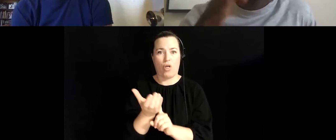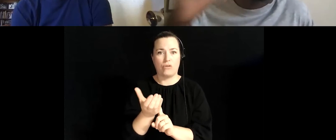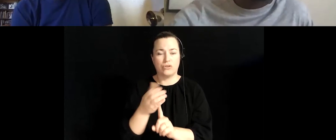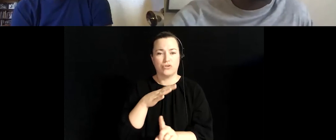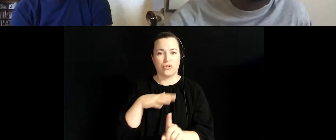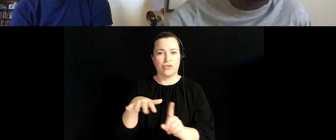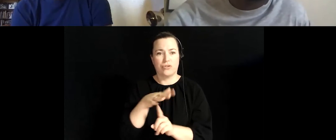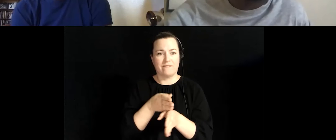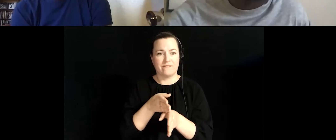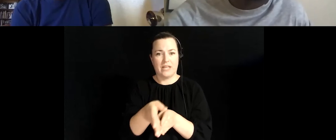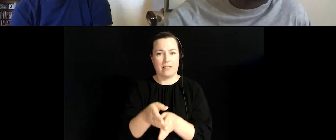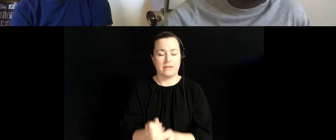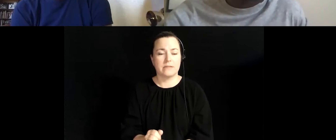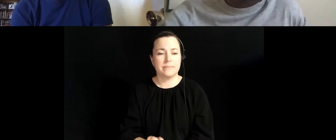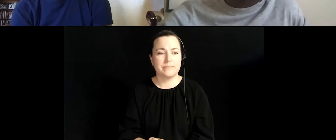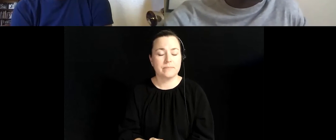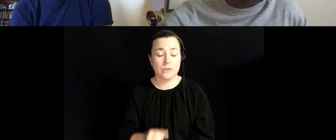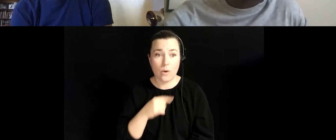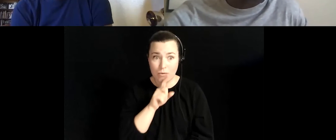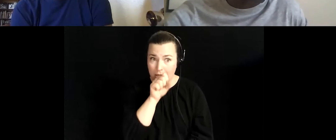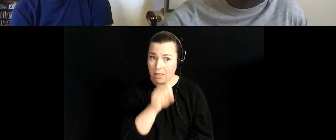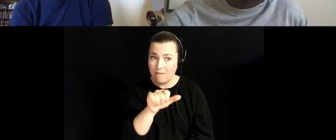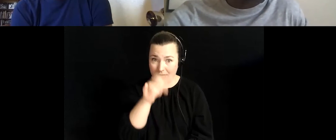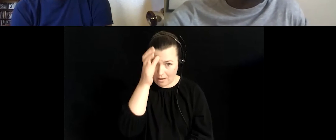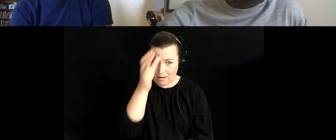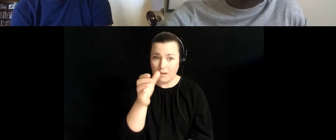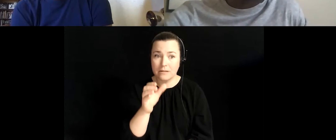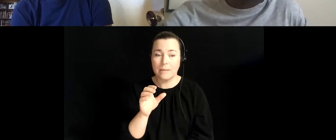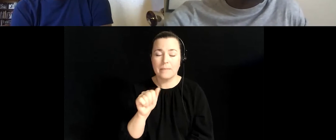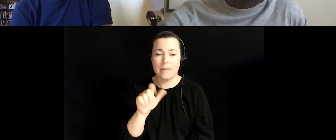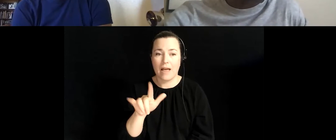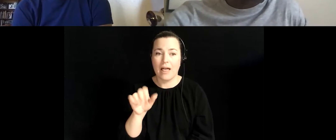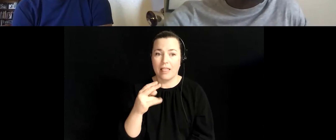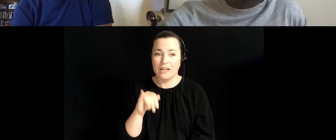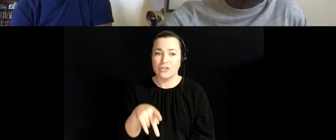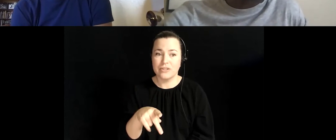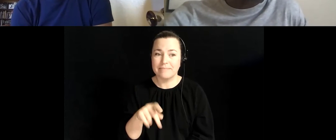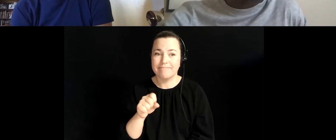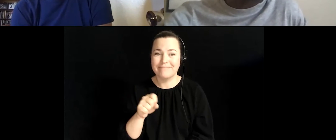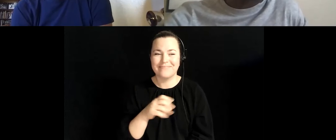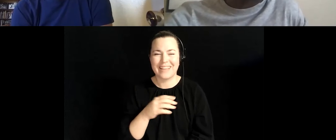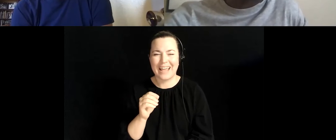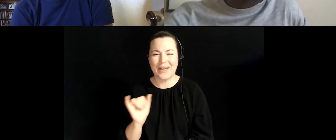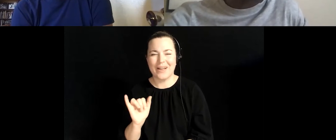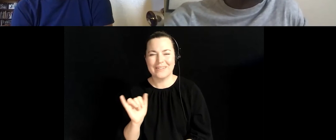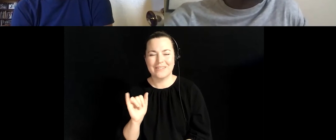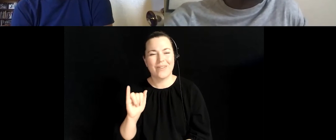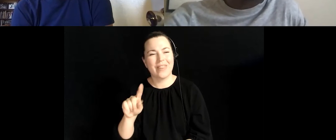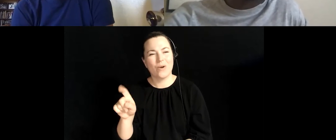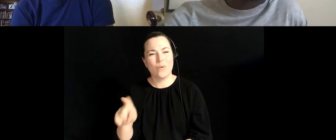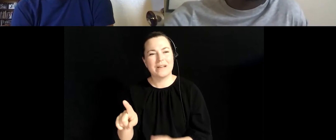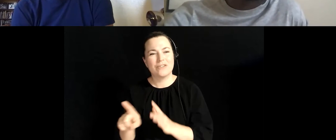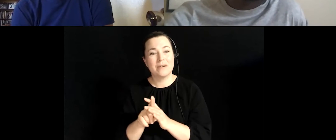this concept of allyship, and I did like also the question about